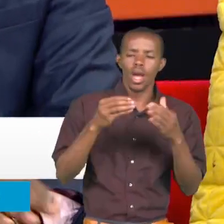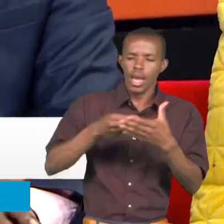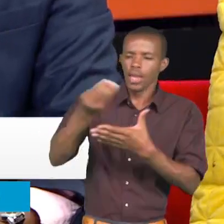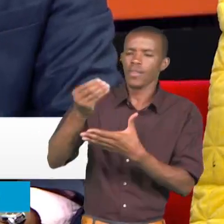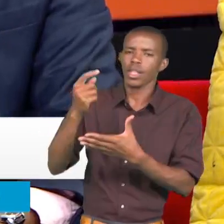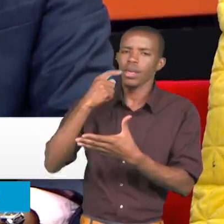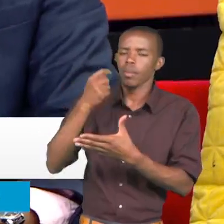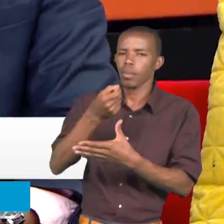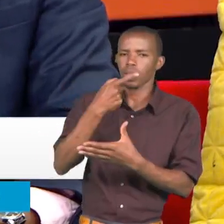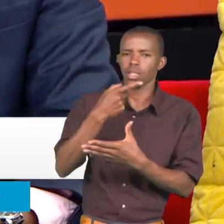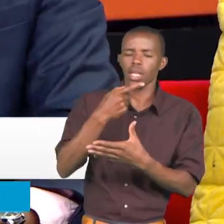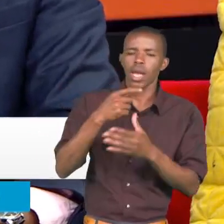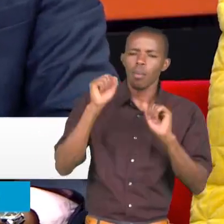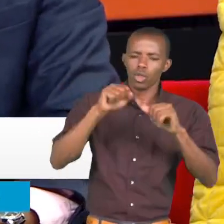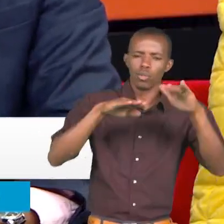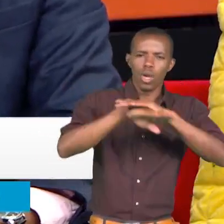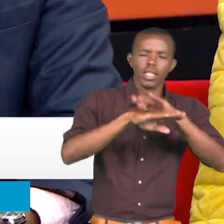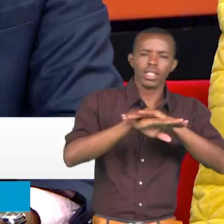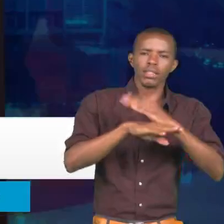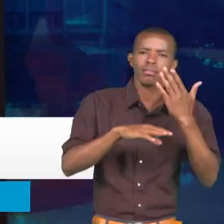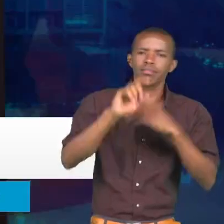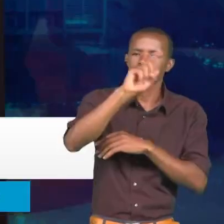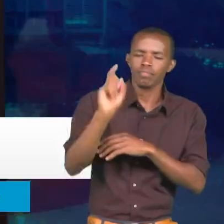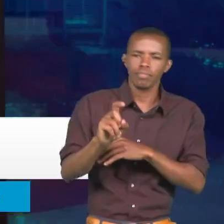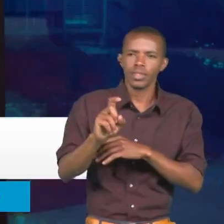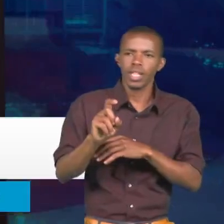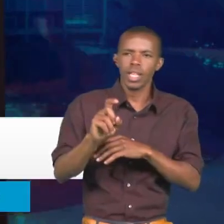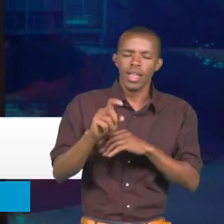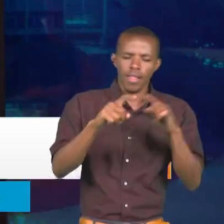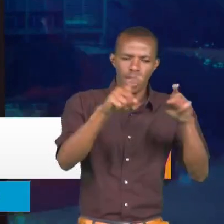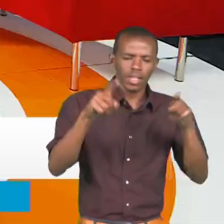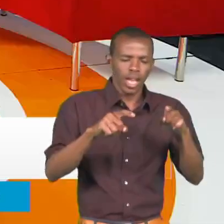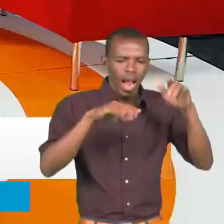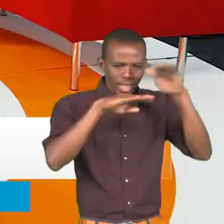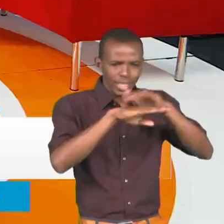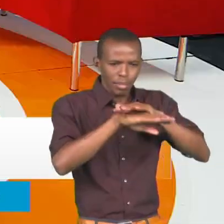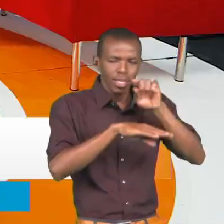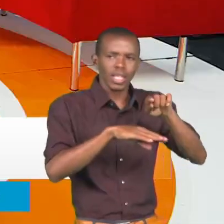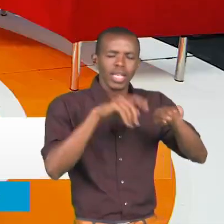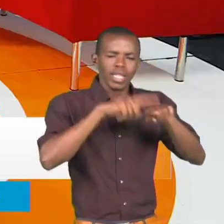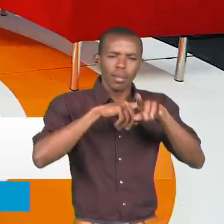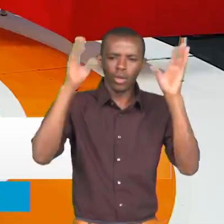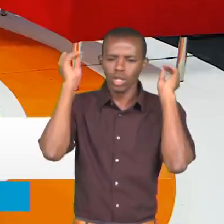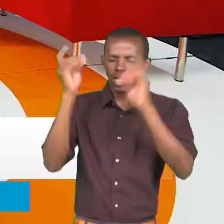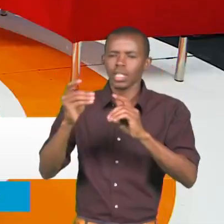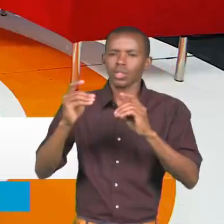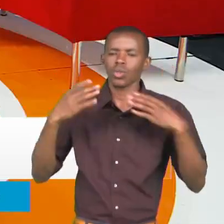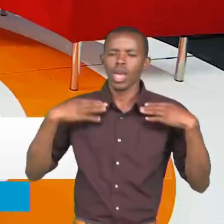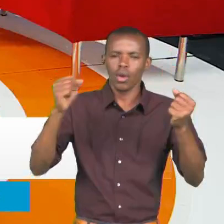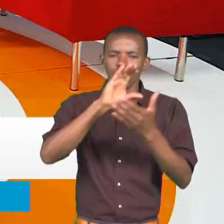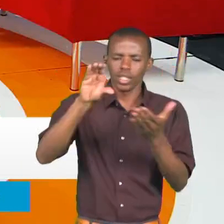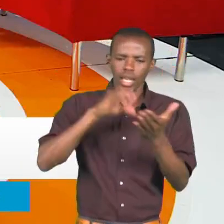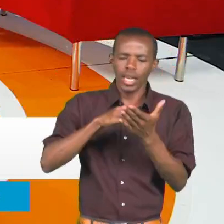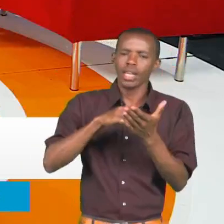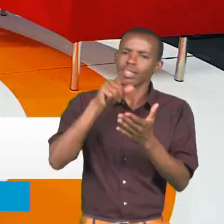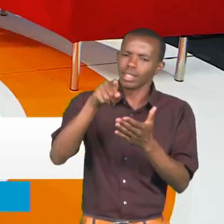can go and say PrEP. You cannot actually access it. You know, over the counter accessibility. You know, by the time you decide to go to a health center, that's quite